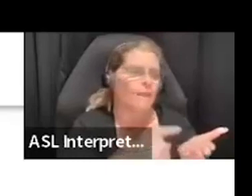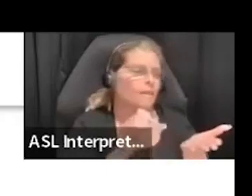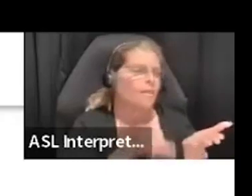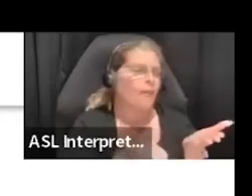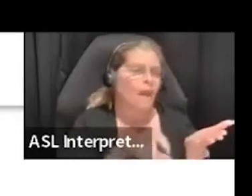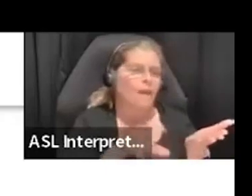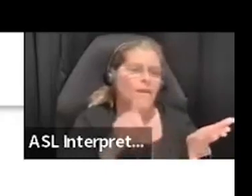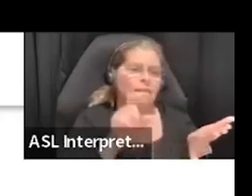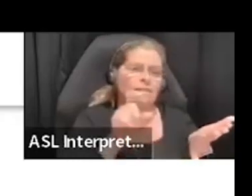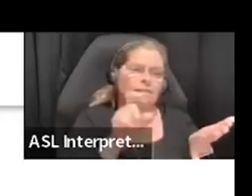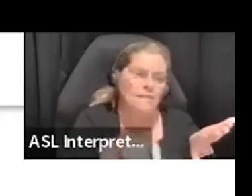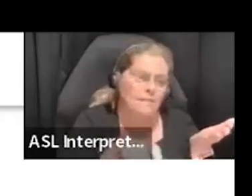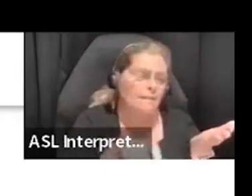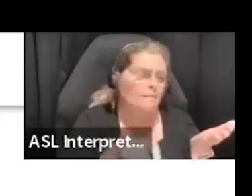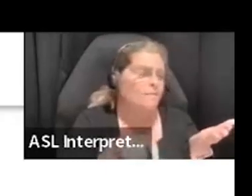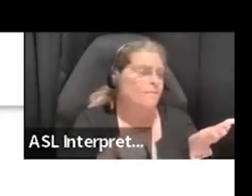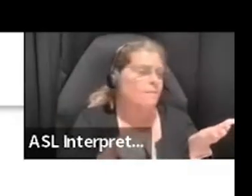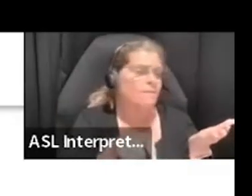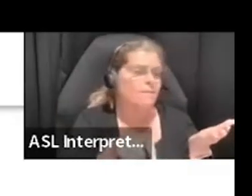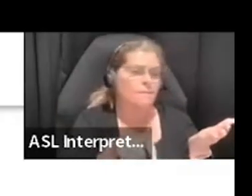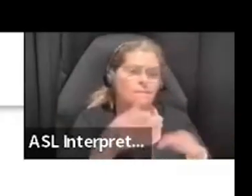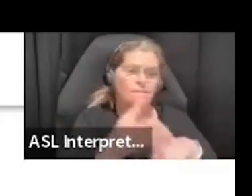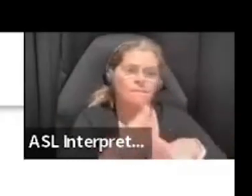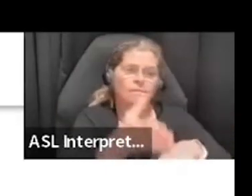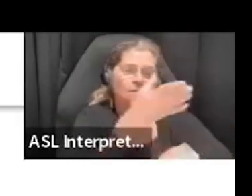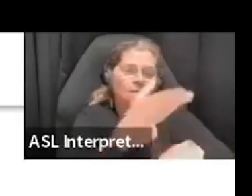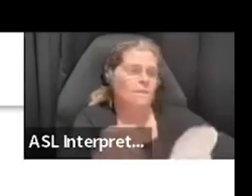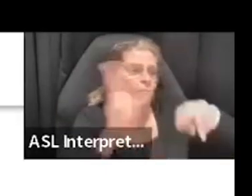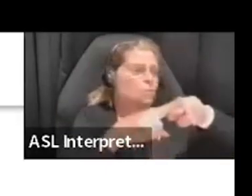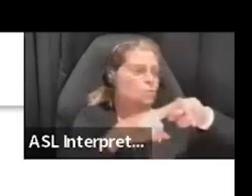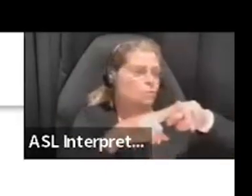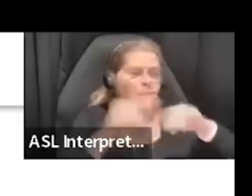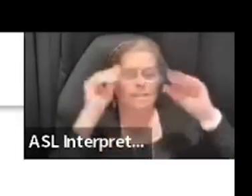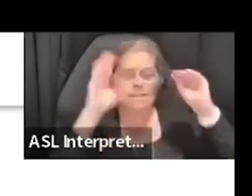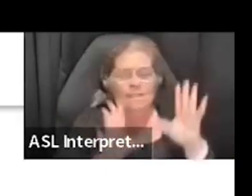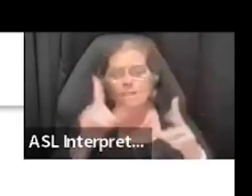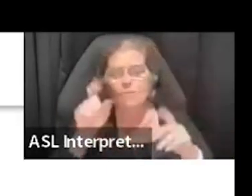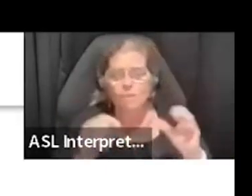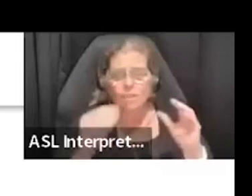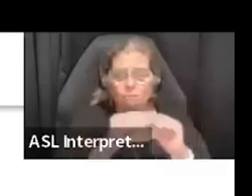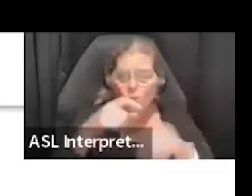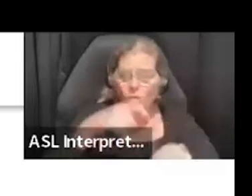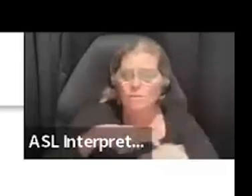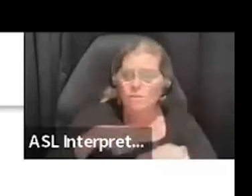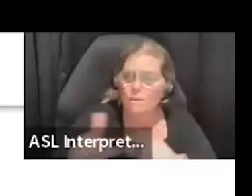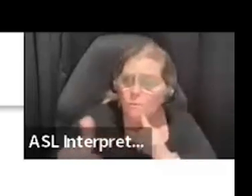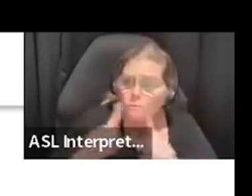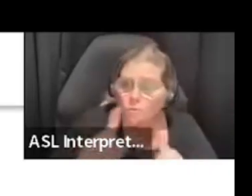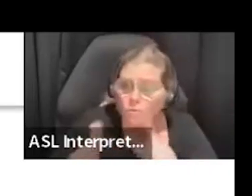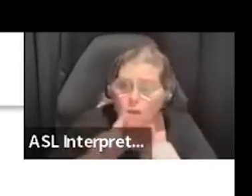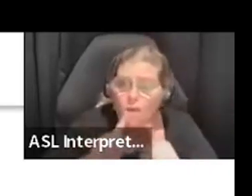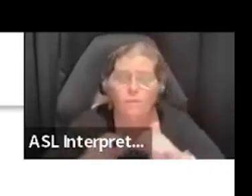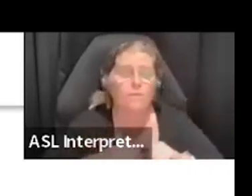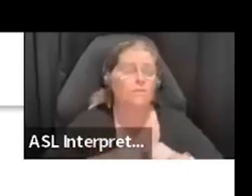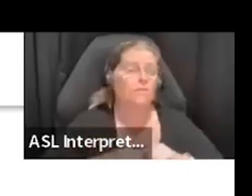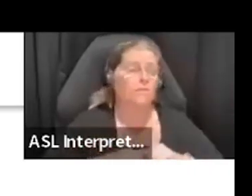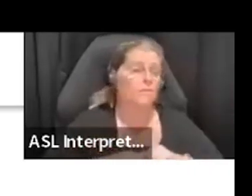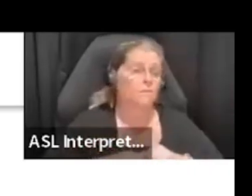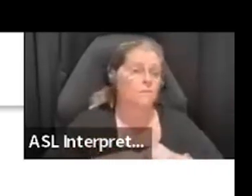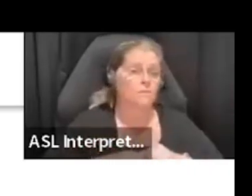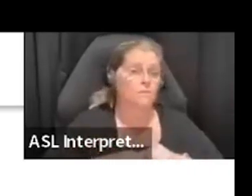where we need to increase. I think teachers need more time to talk, to